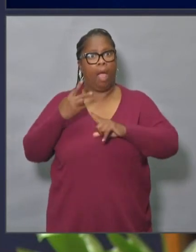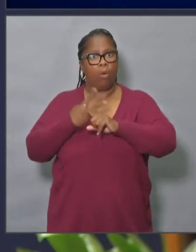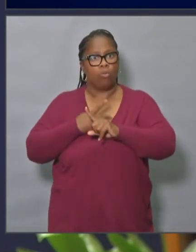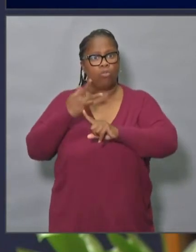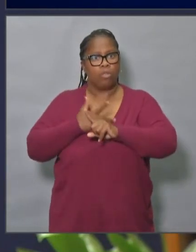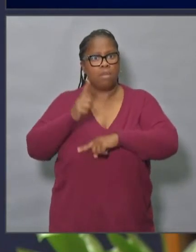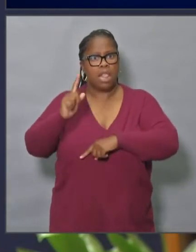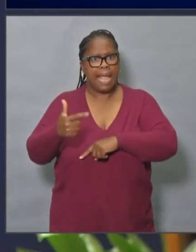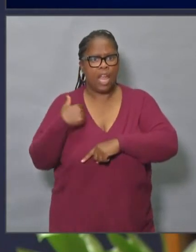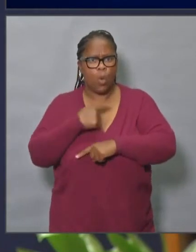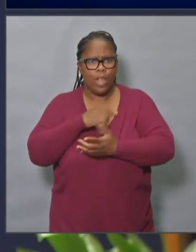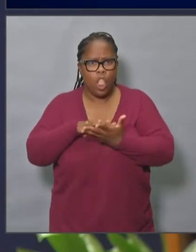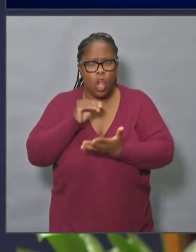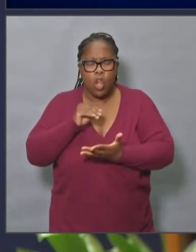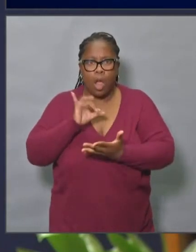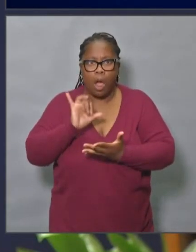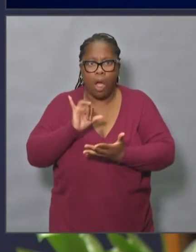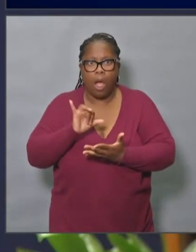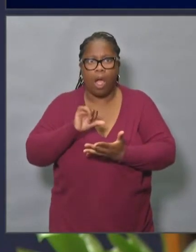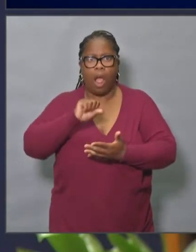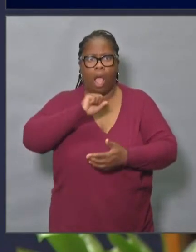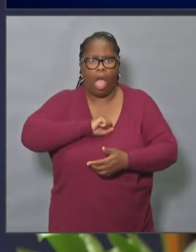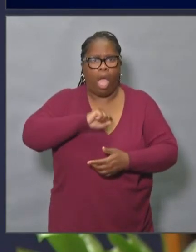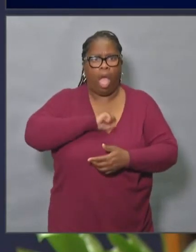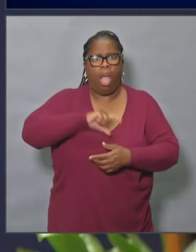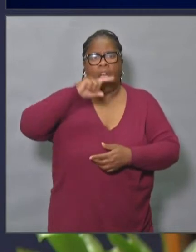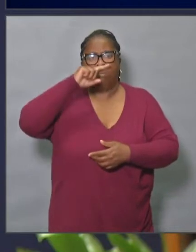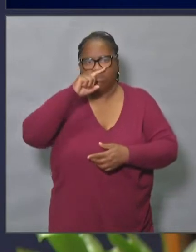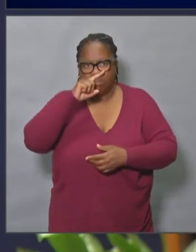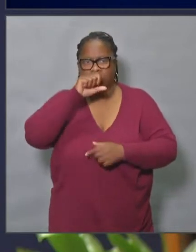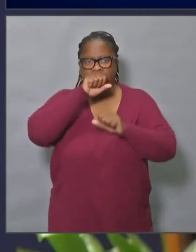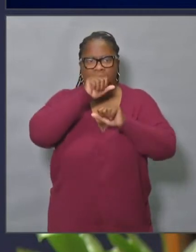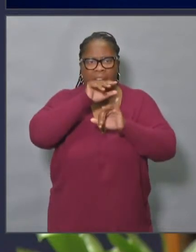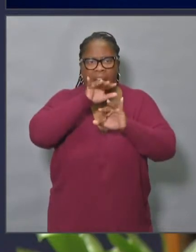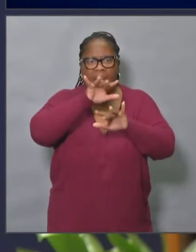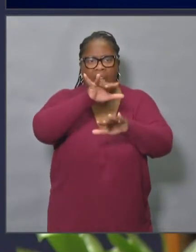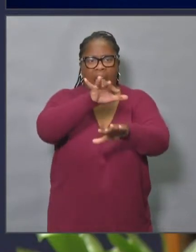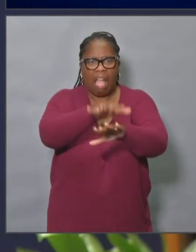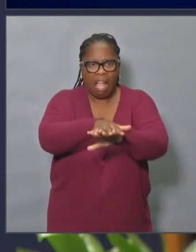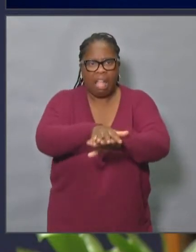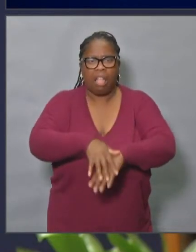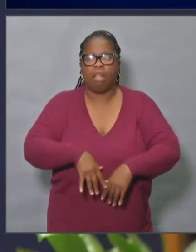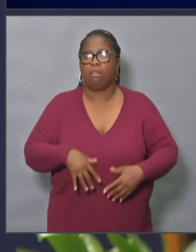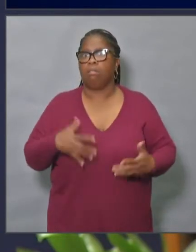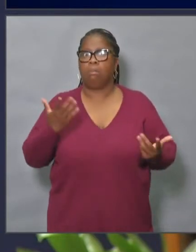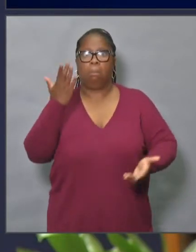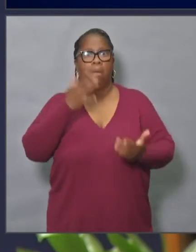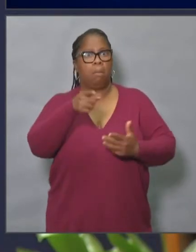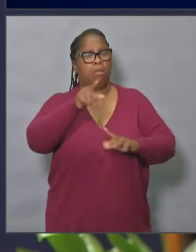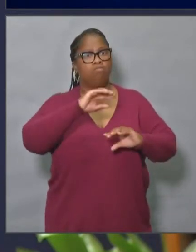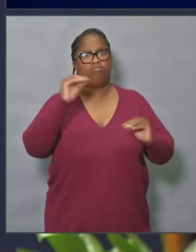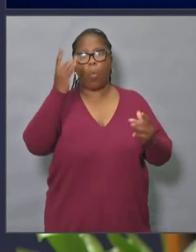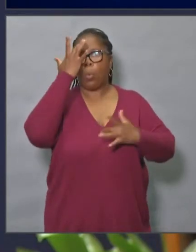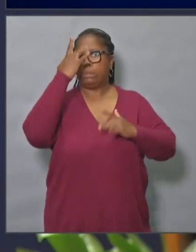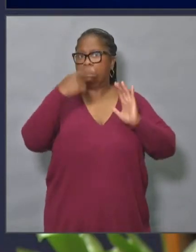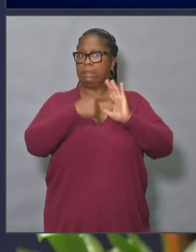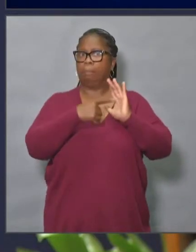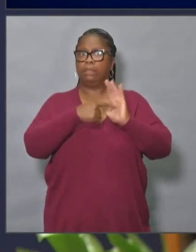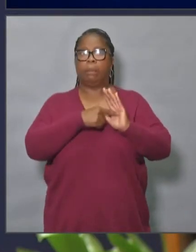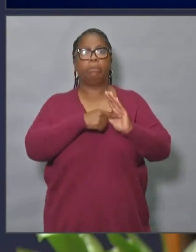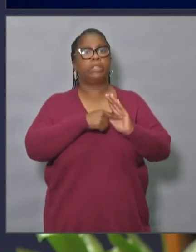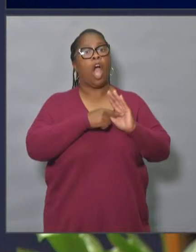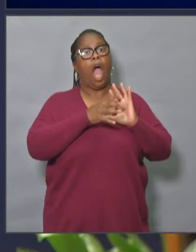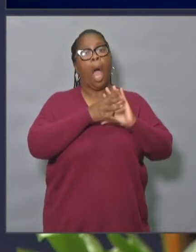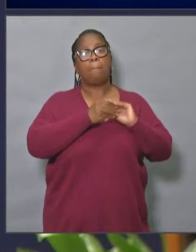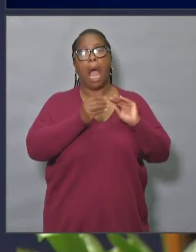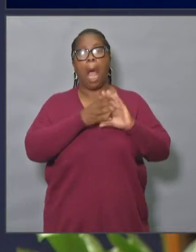are coughing, though certainly that's the case, but also when people aren't symptomatic or pre-symptomatic and they're simply talking. We've learned